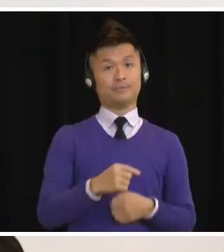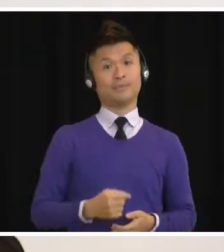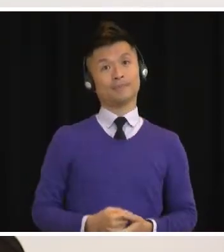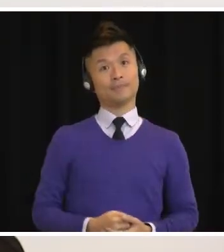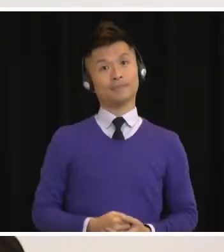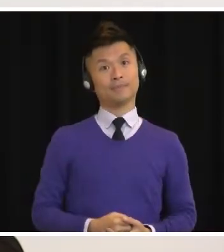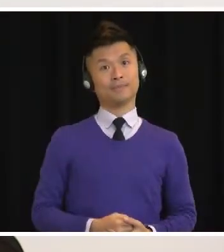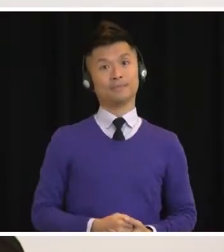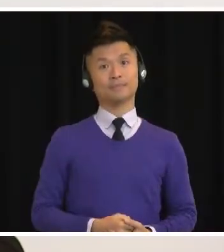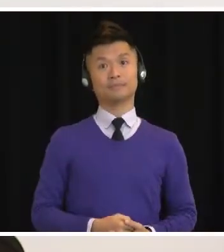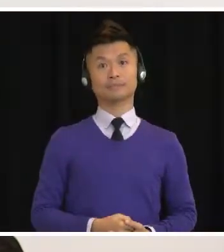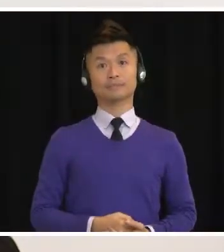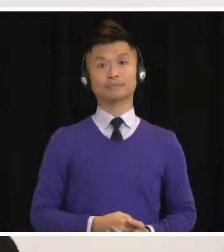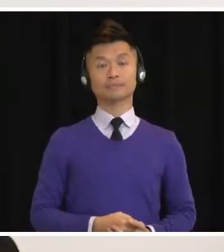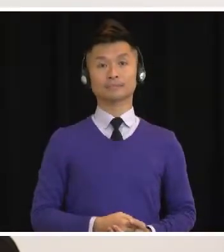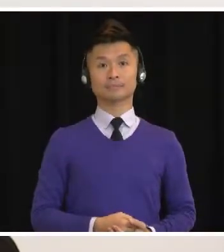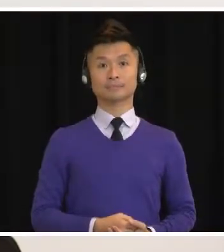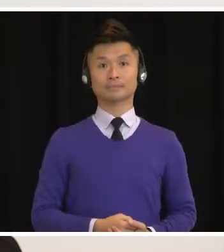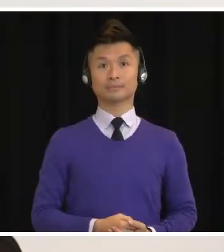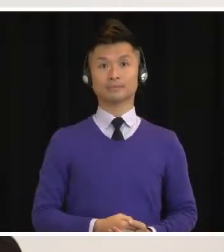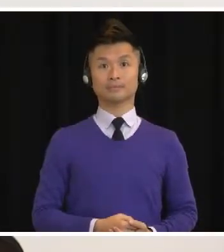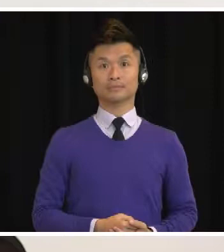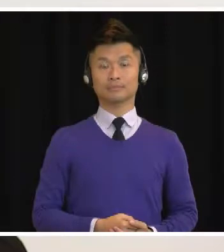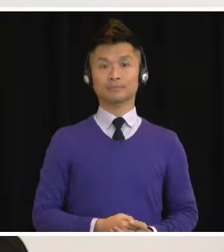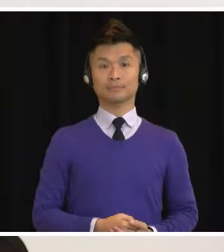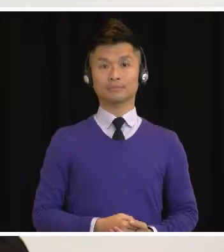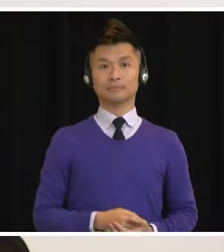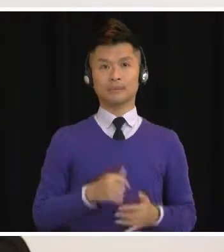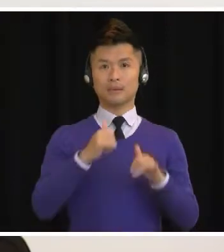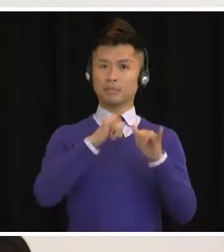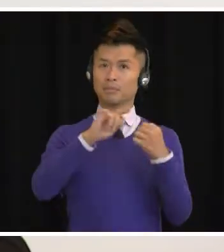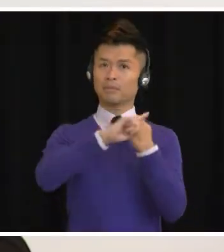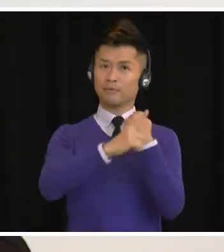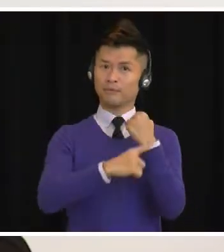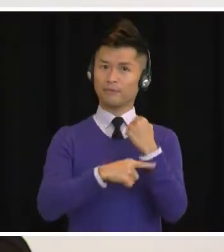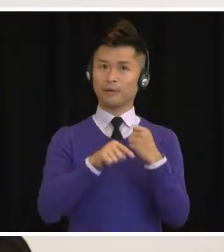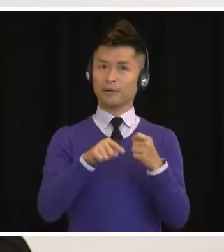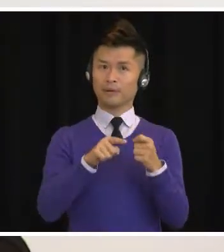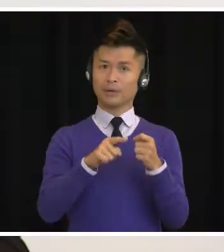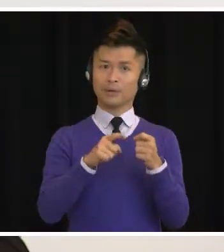is 88 years old, and